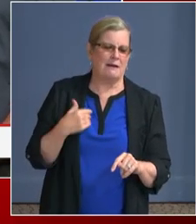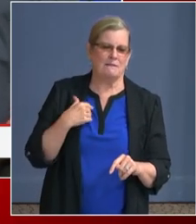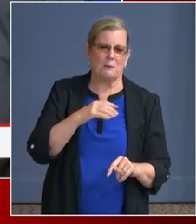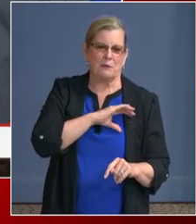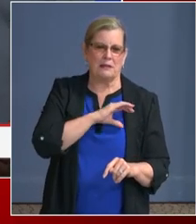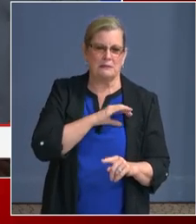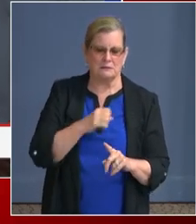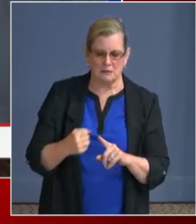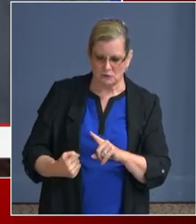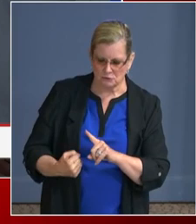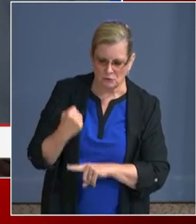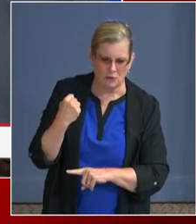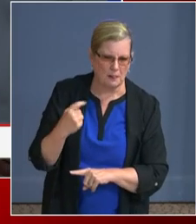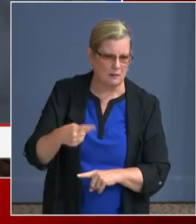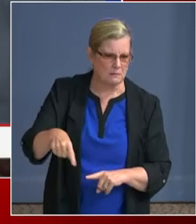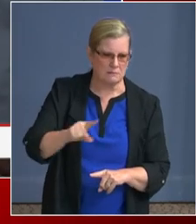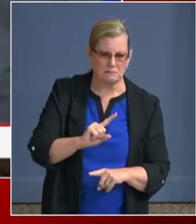assaulted.